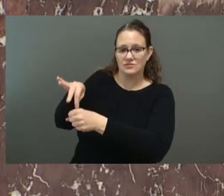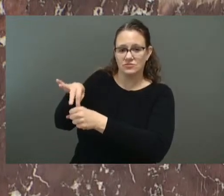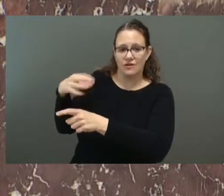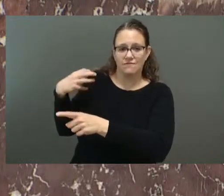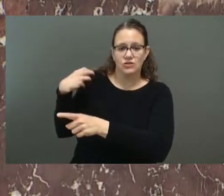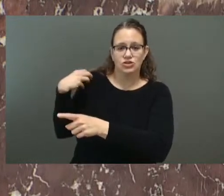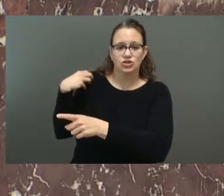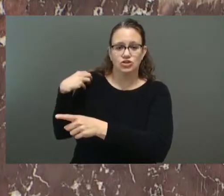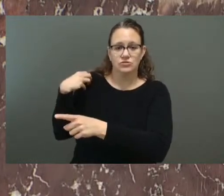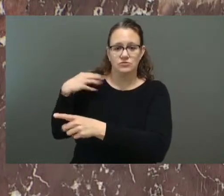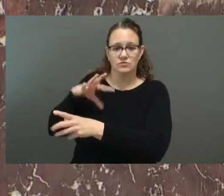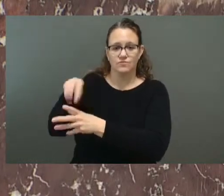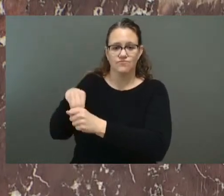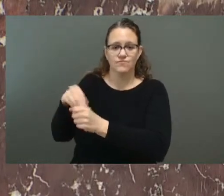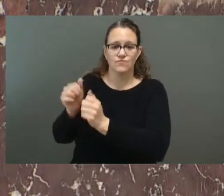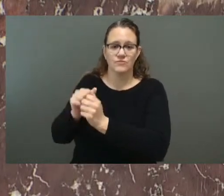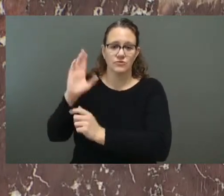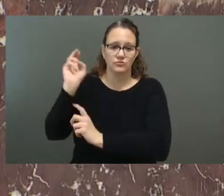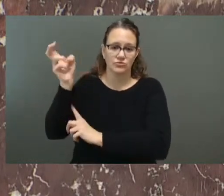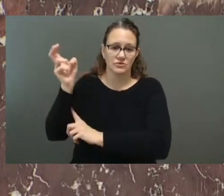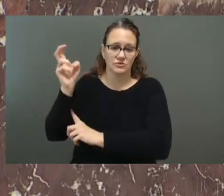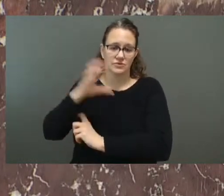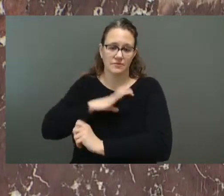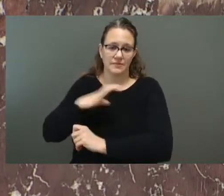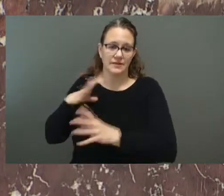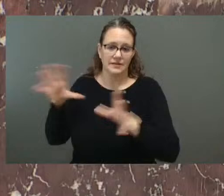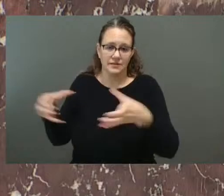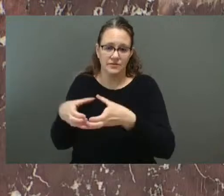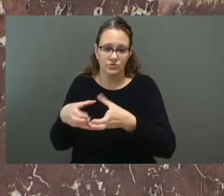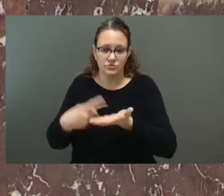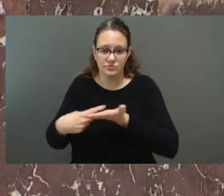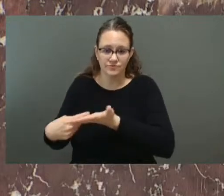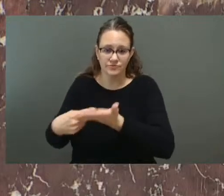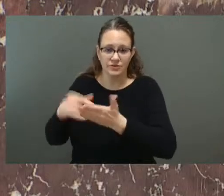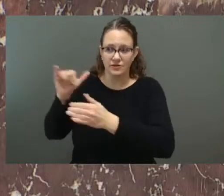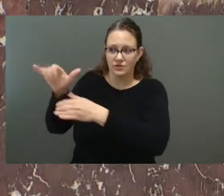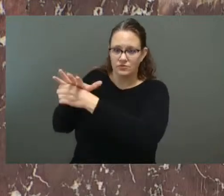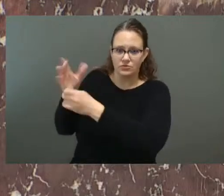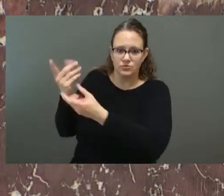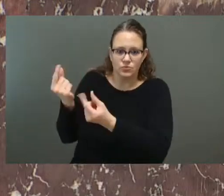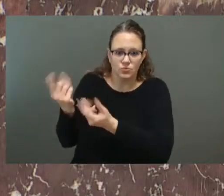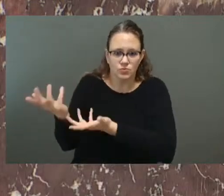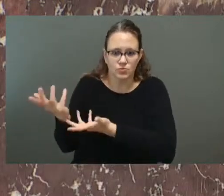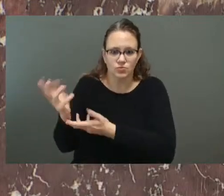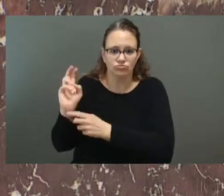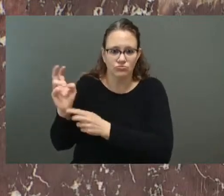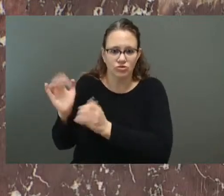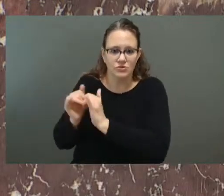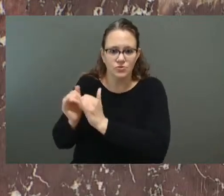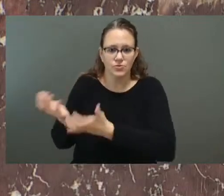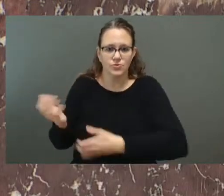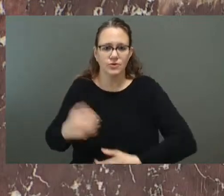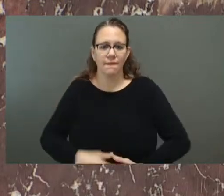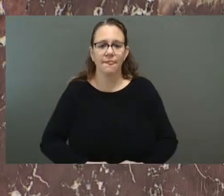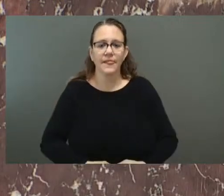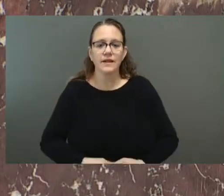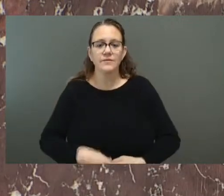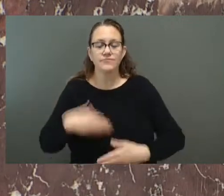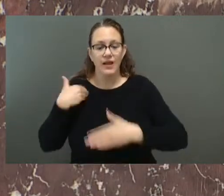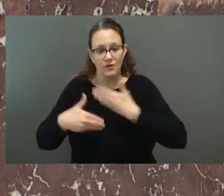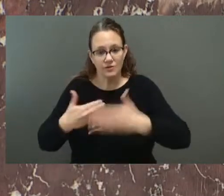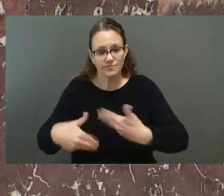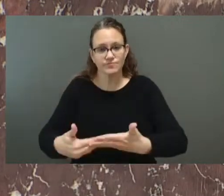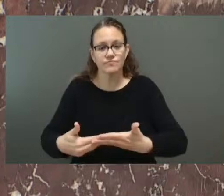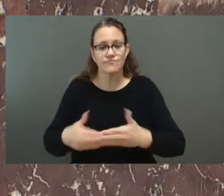I was optimistic that the government was finally listening and planning to act in the interests of efficiency, connectivity, environment, and growing support for